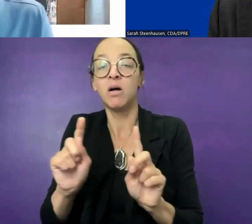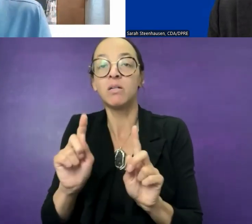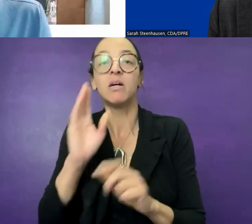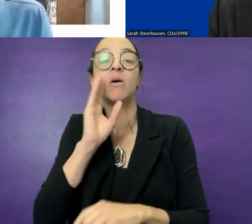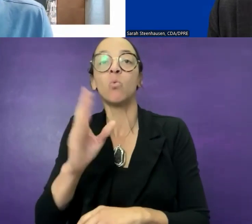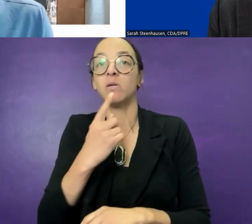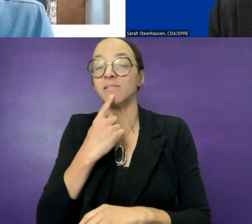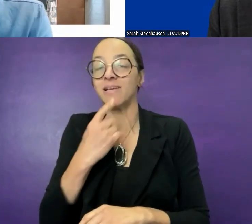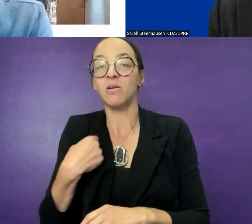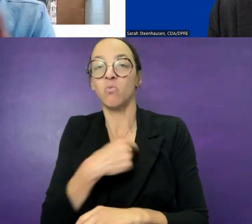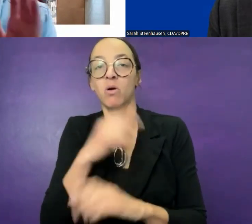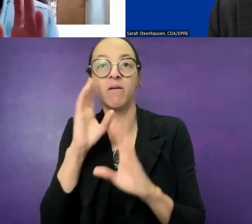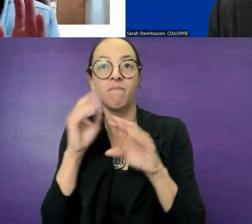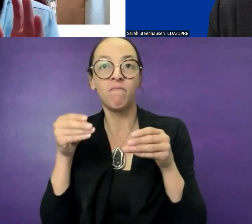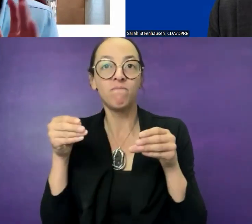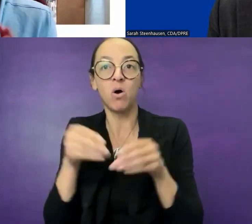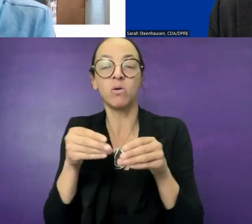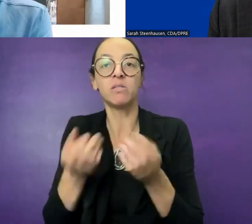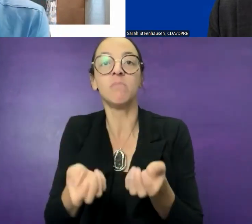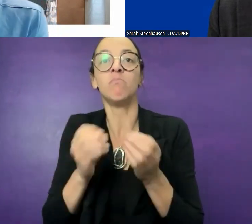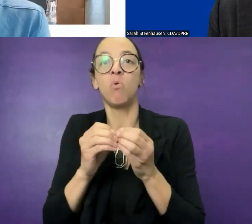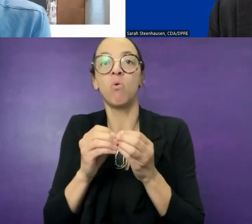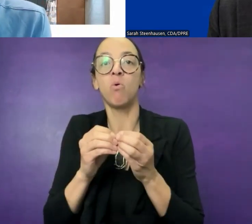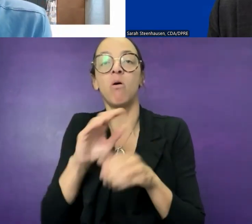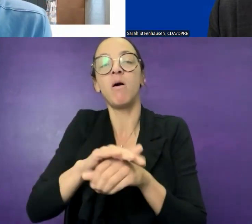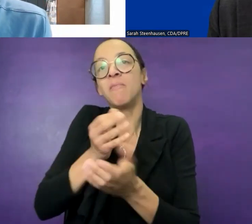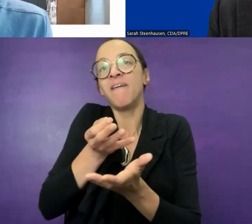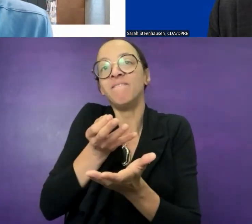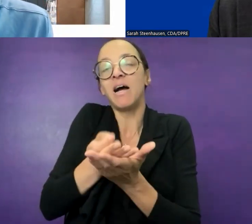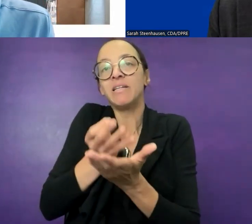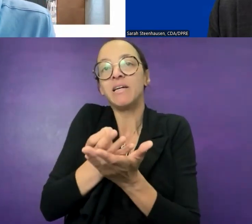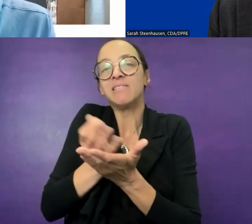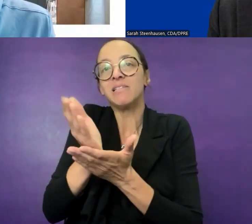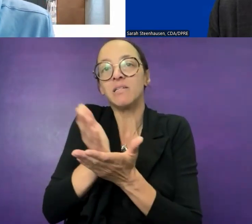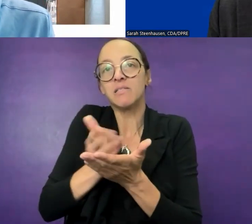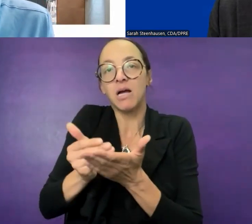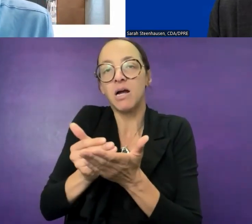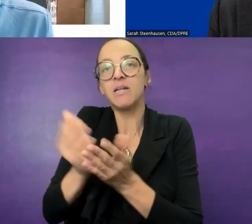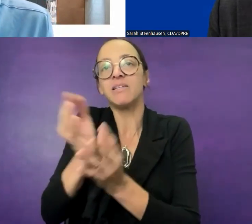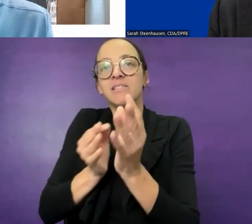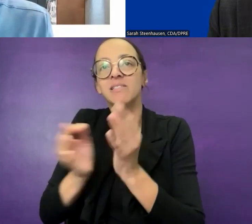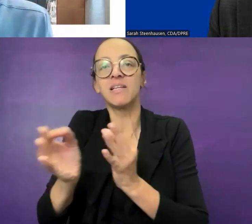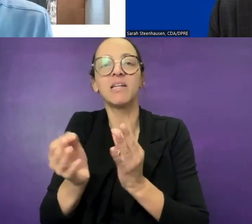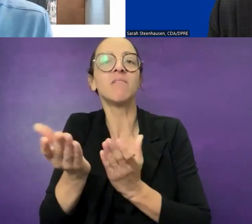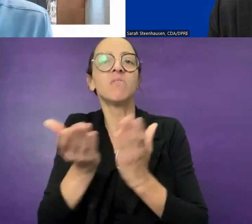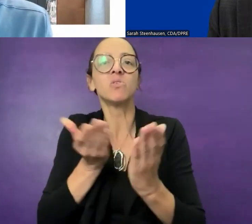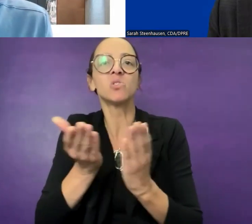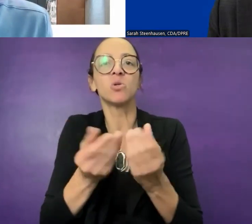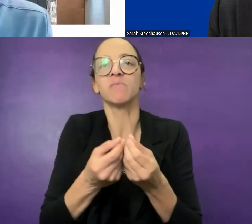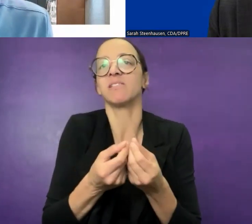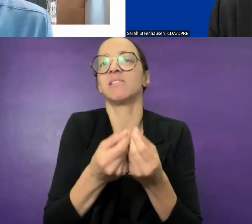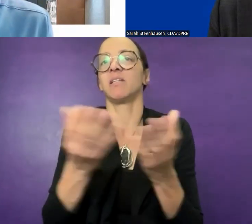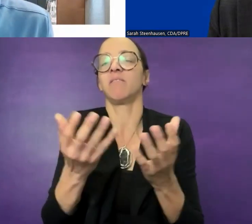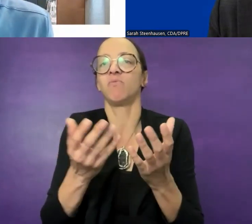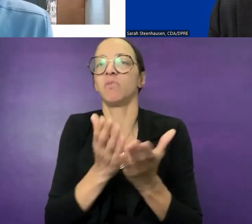more on the financing side than on the service delivery side. So I know going into this, we're not going to be able